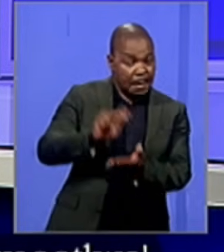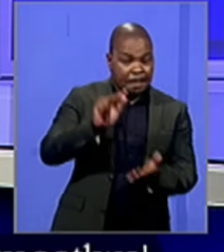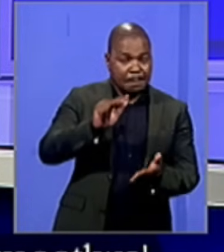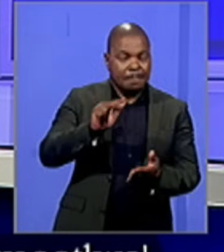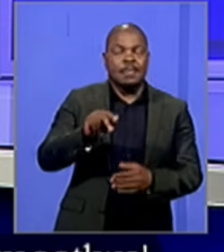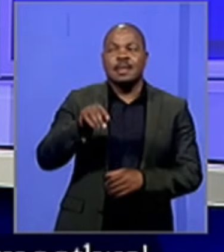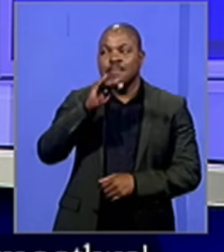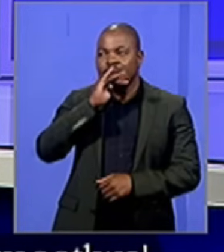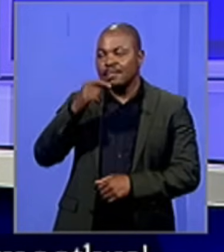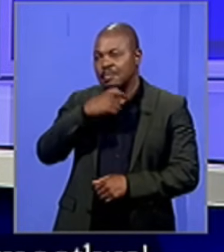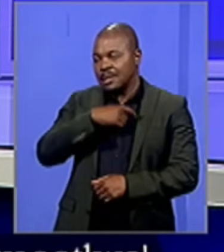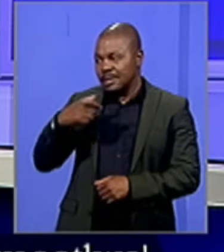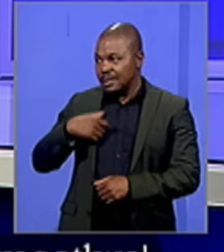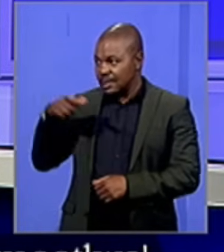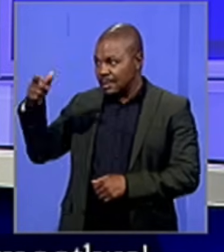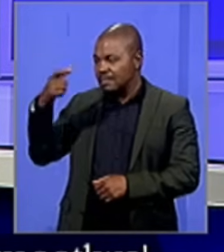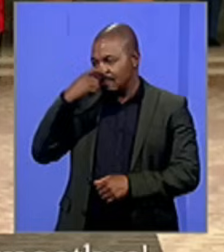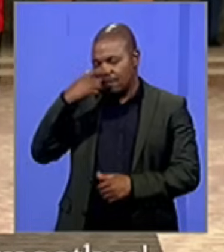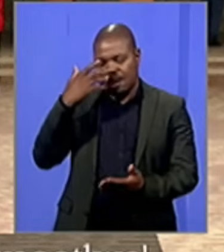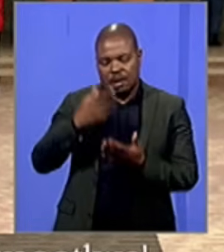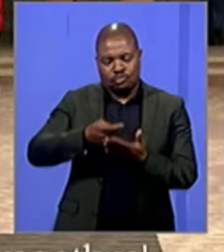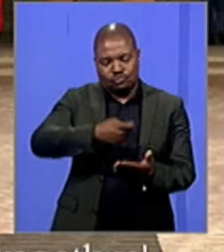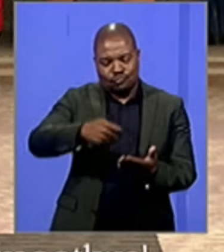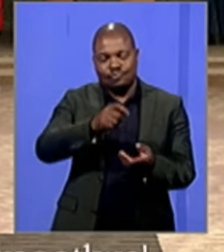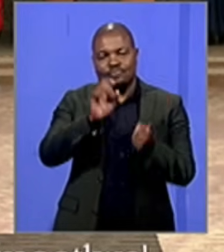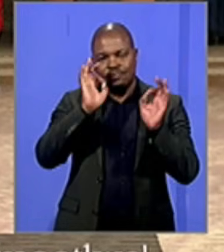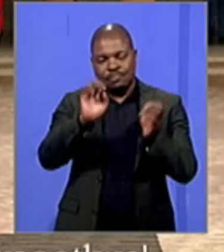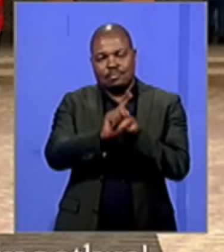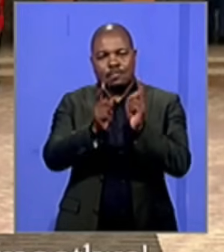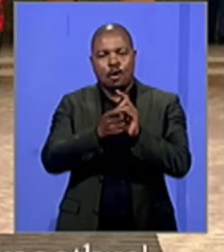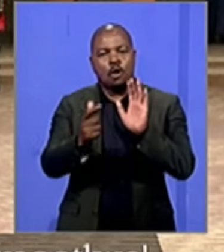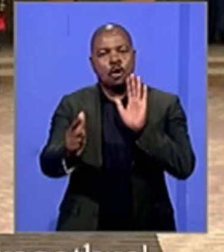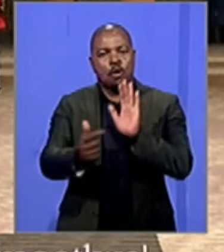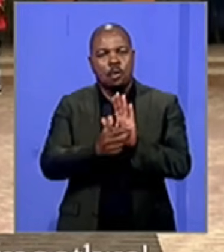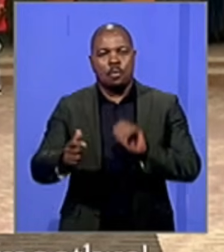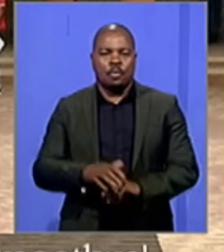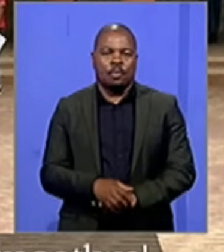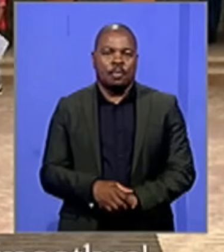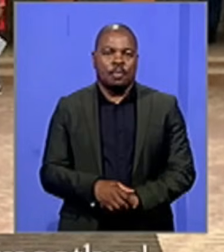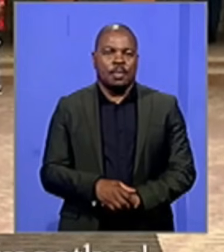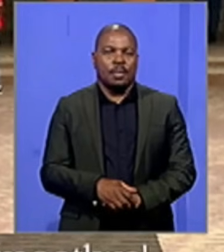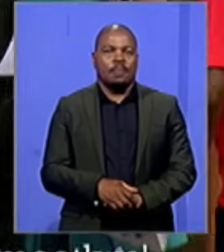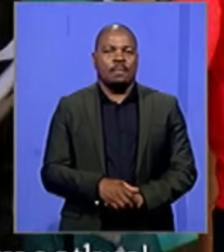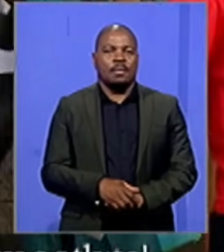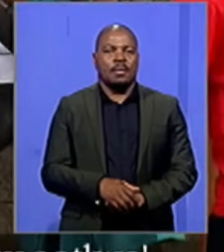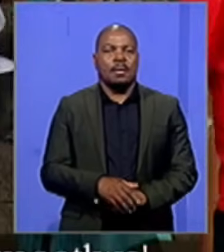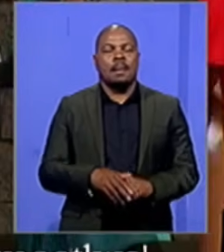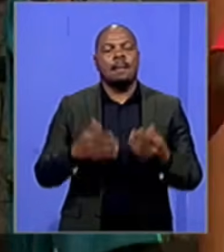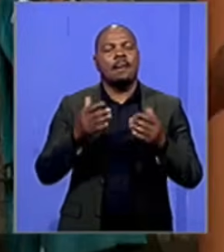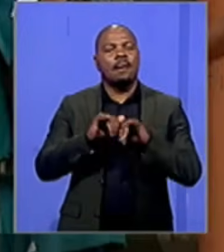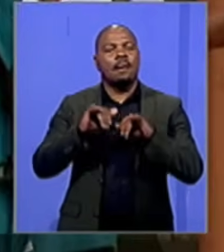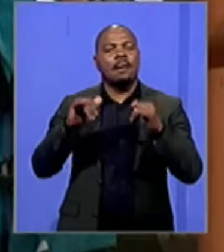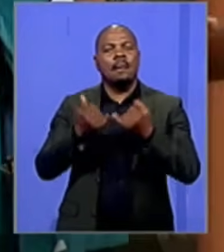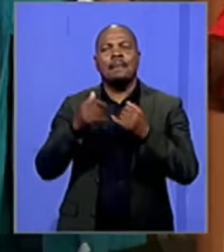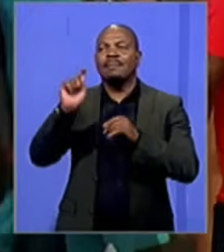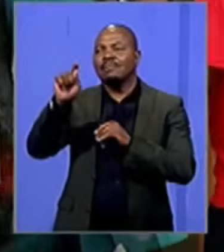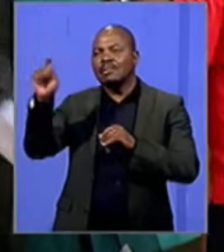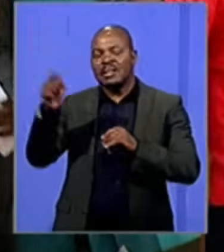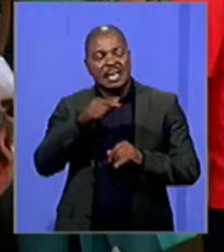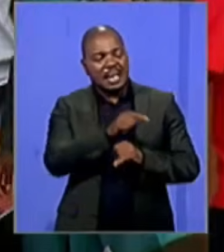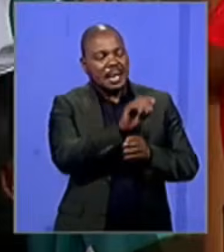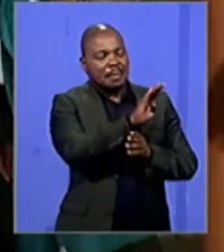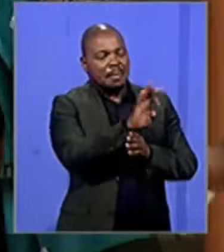Cyril Ramaphosa o tla o saena gore o be molao. Ba lefapha la kgwebo ba ganeditše molaokakanywa